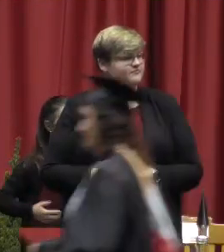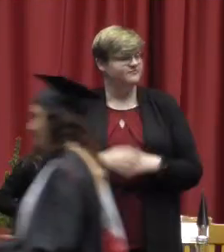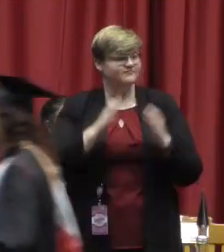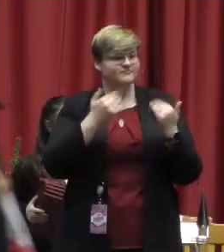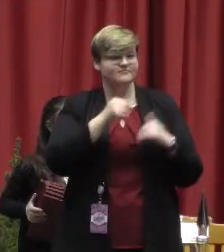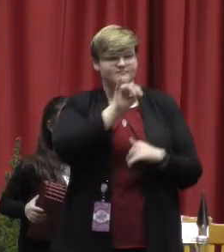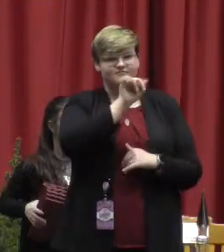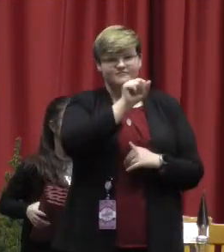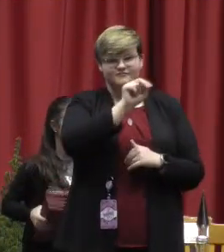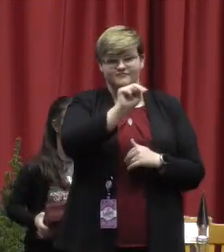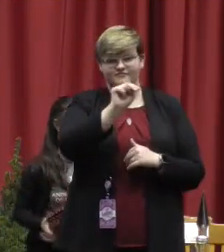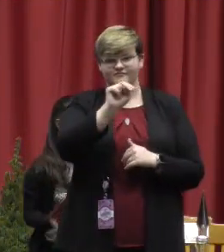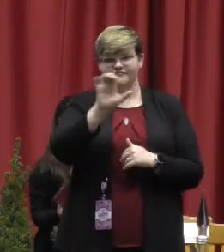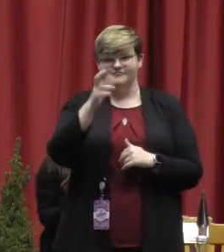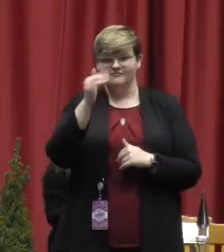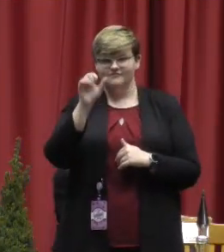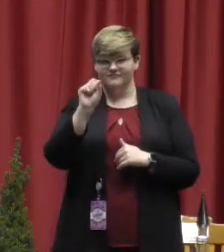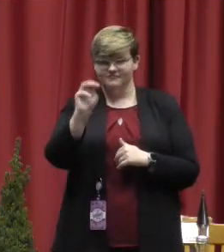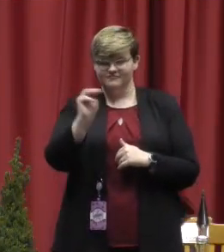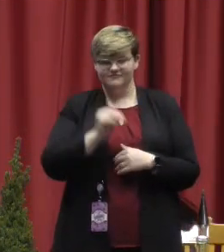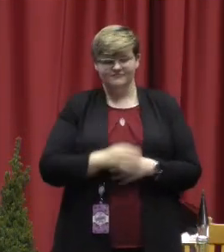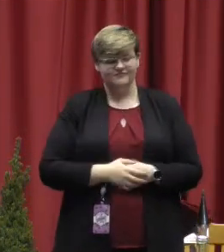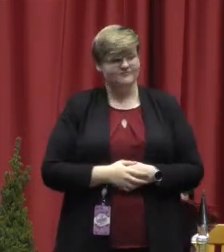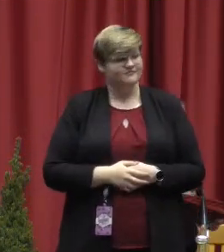Ian Chisholm.